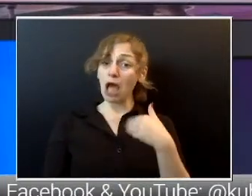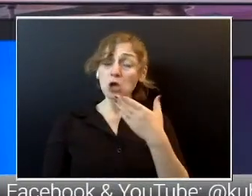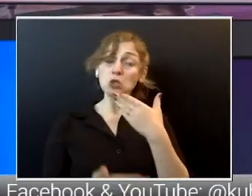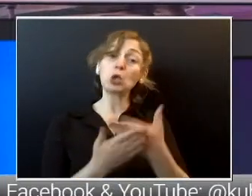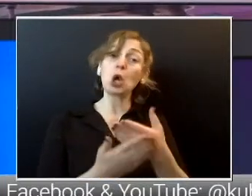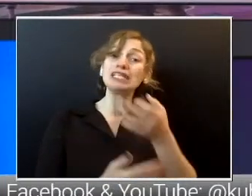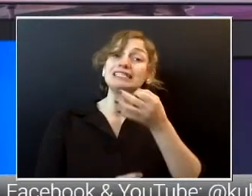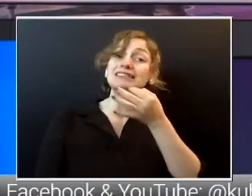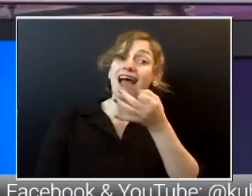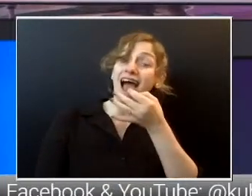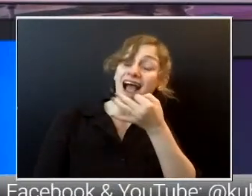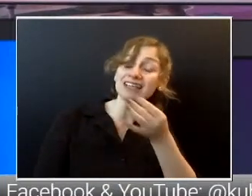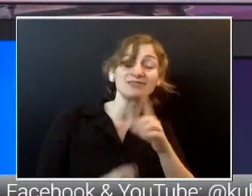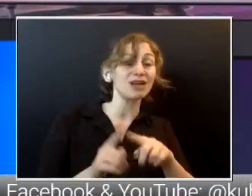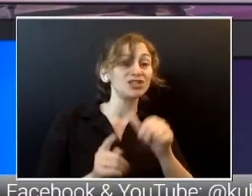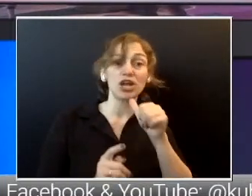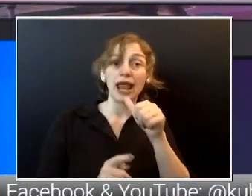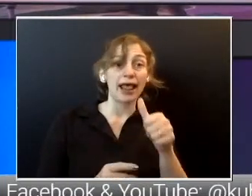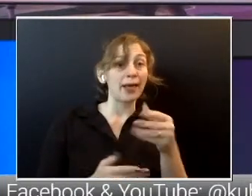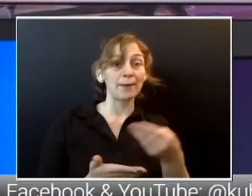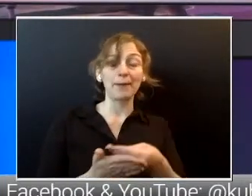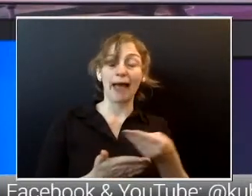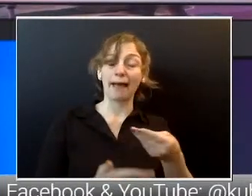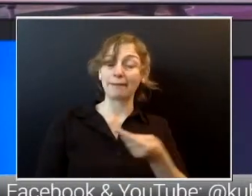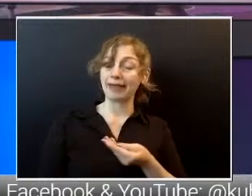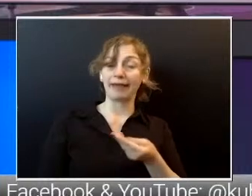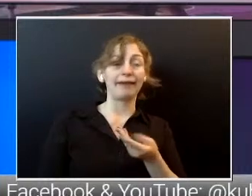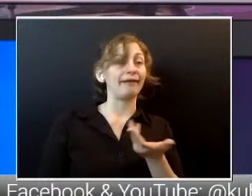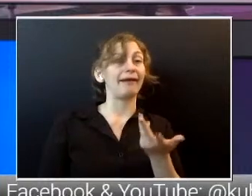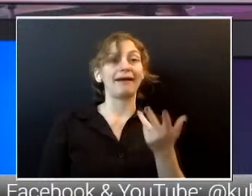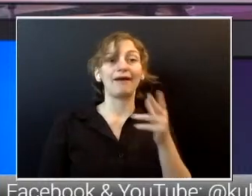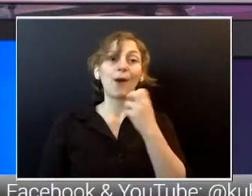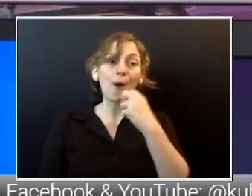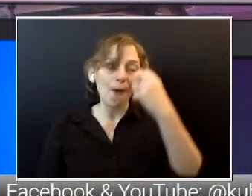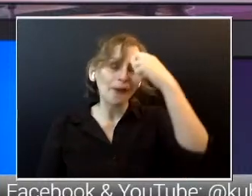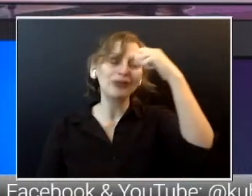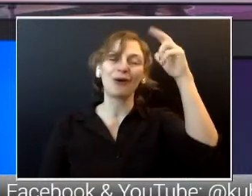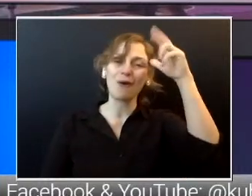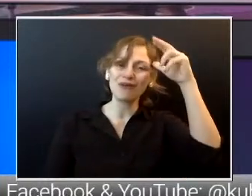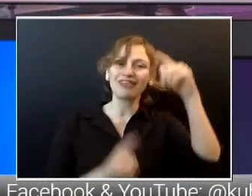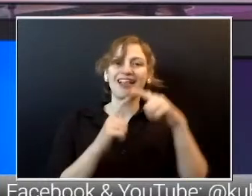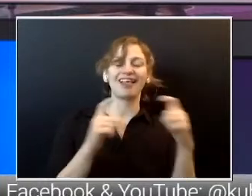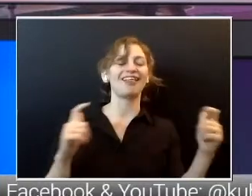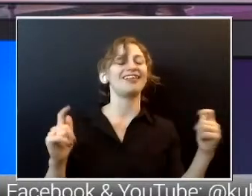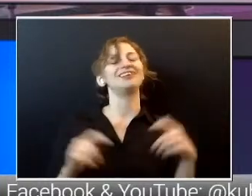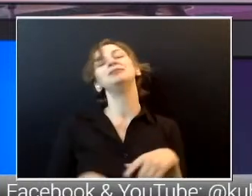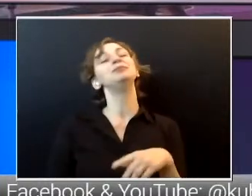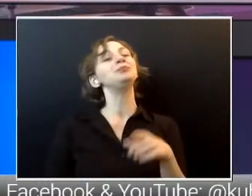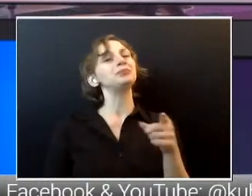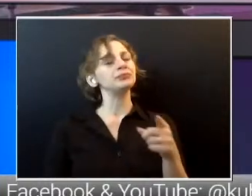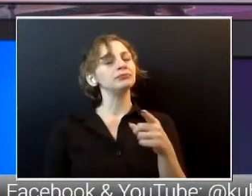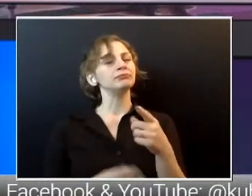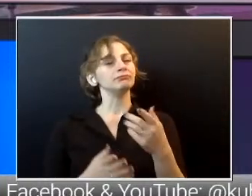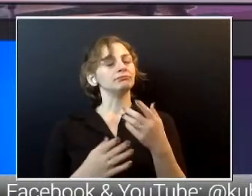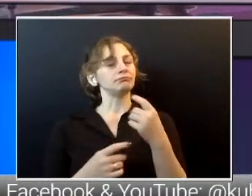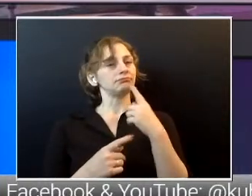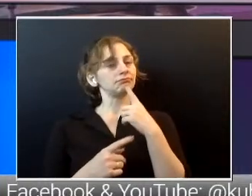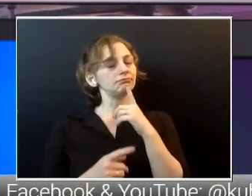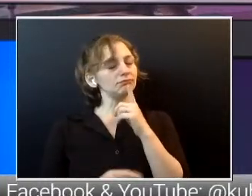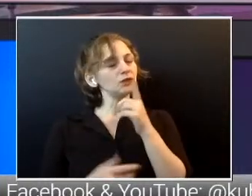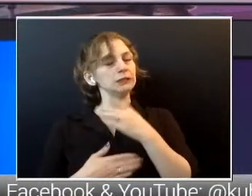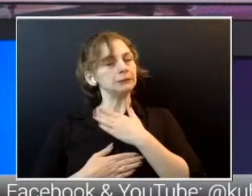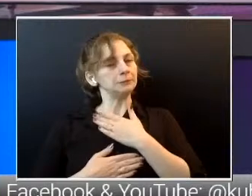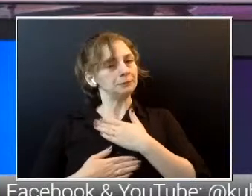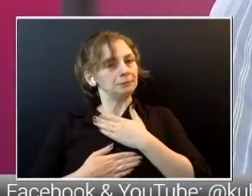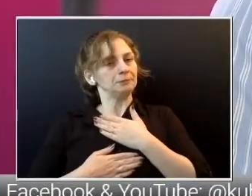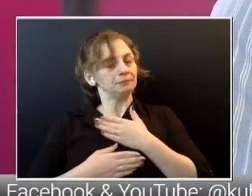and a horse, a pony. and things like that. You're super passionate about sharing your journey. How long ago was your aortic dissection? It